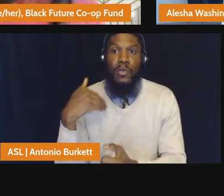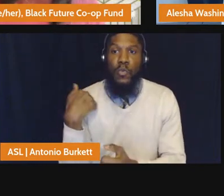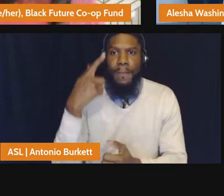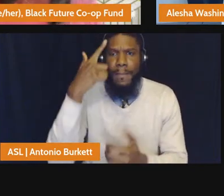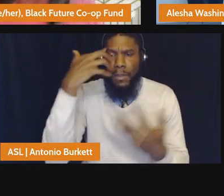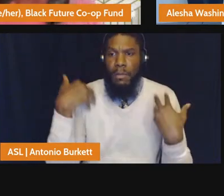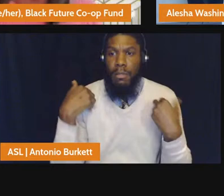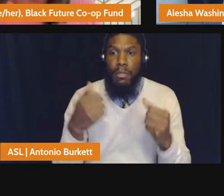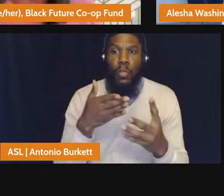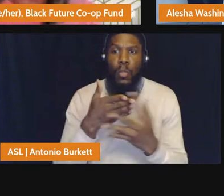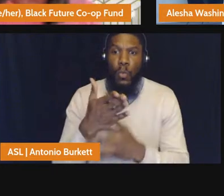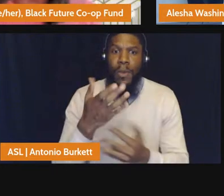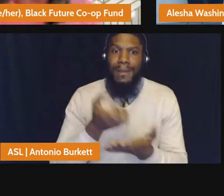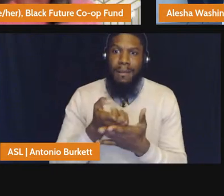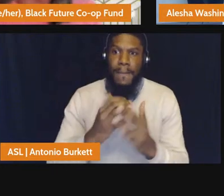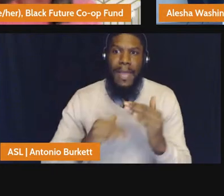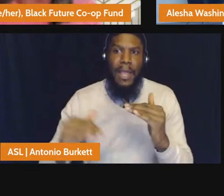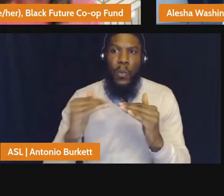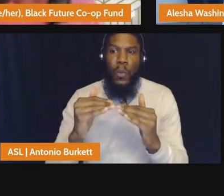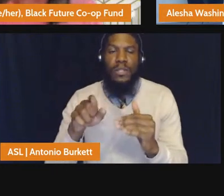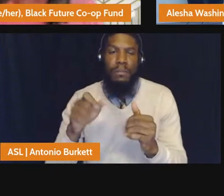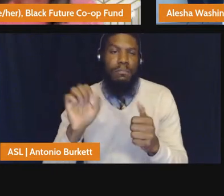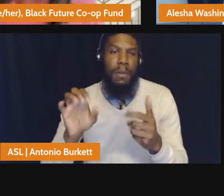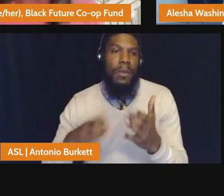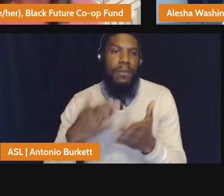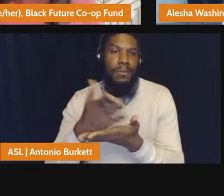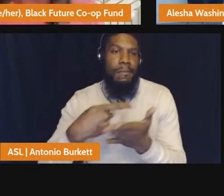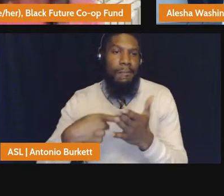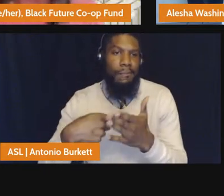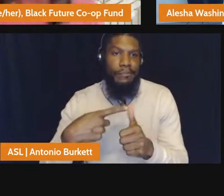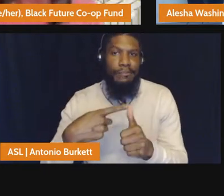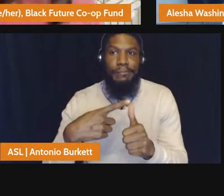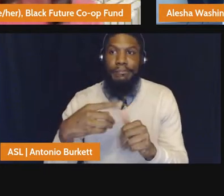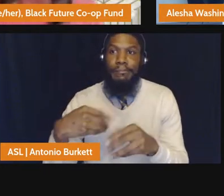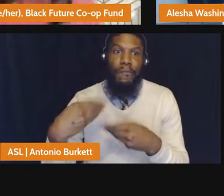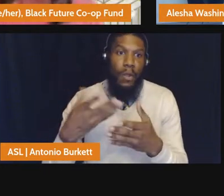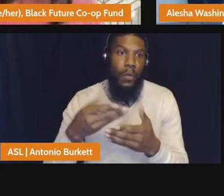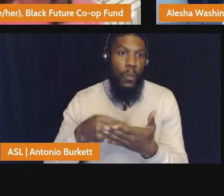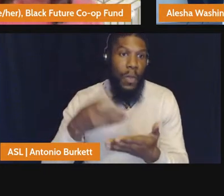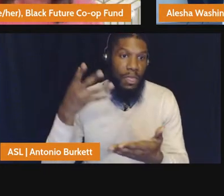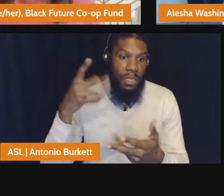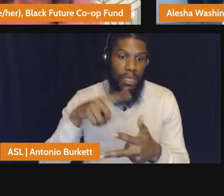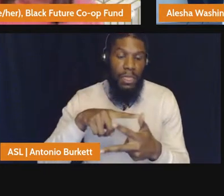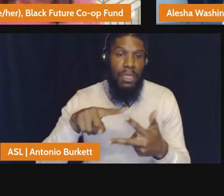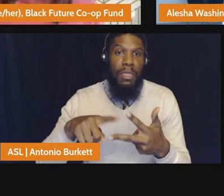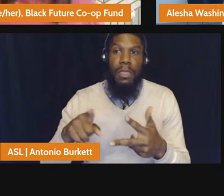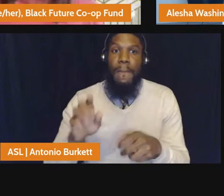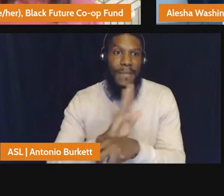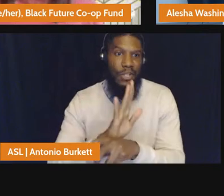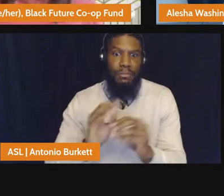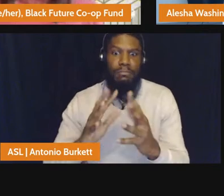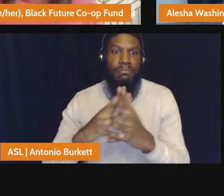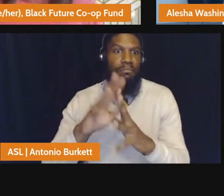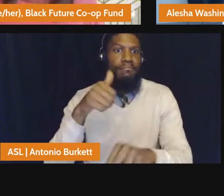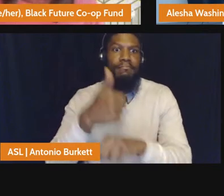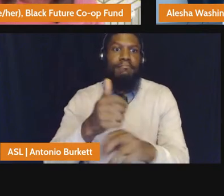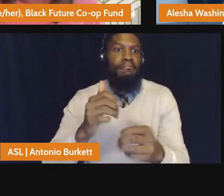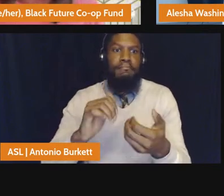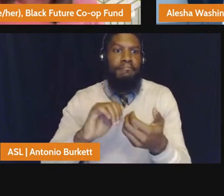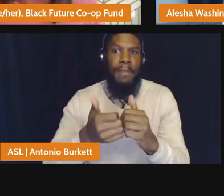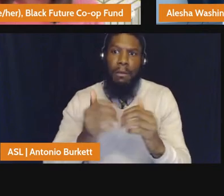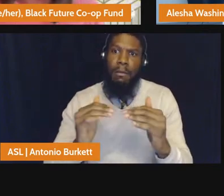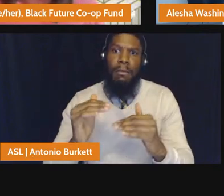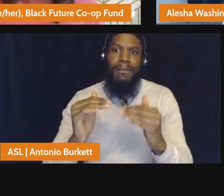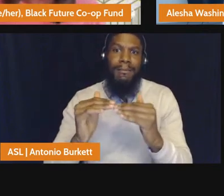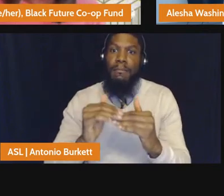economic equity? And the examples Carmen gave are building wealth or businesses. Mm. Love to hear from any of you who